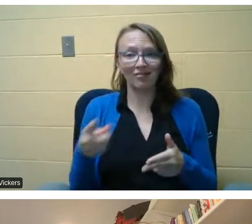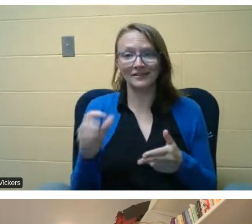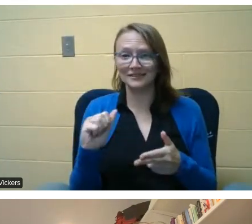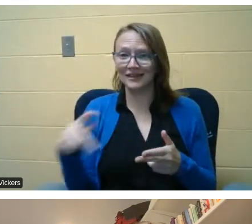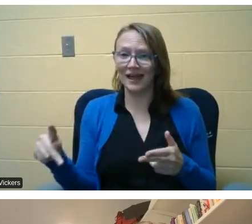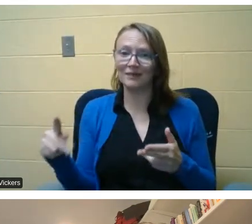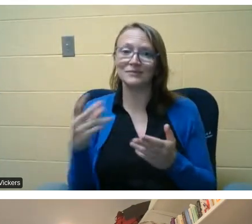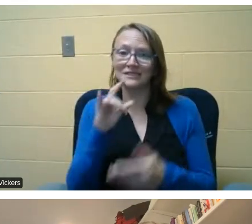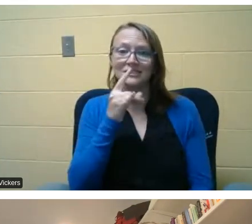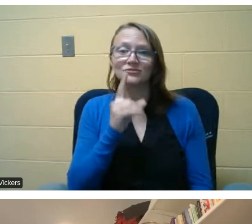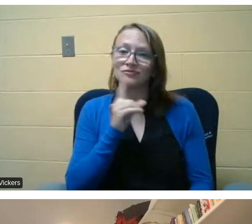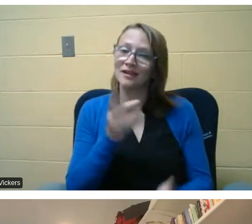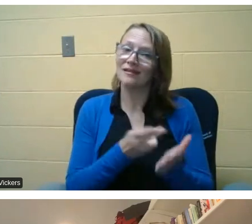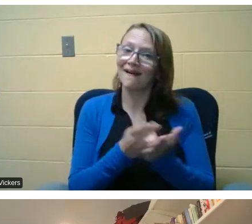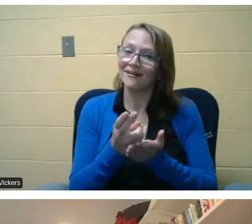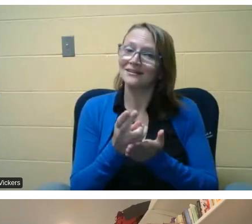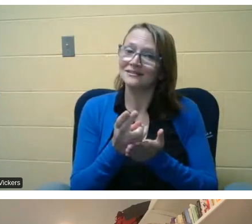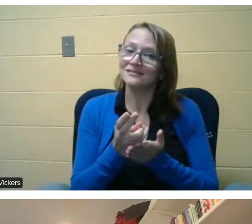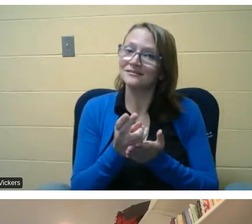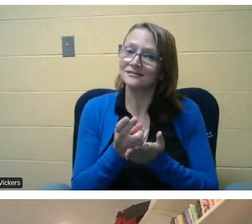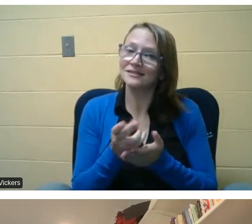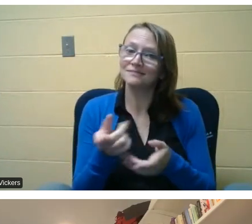so honest about it. It was so good.